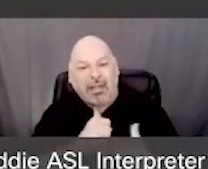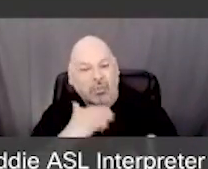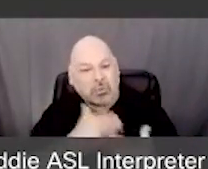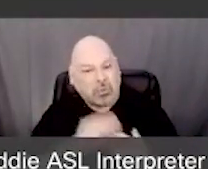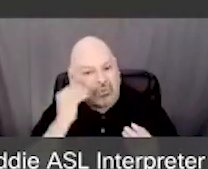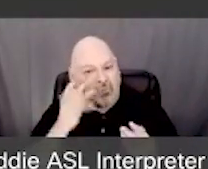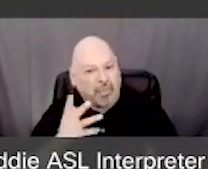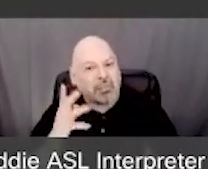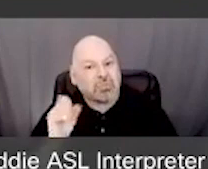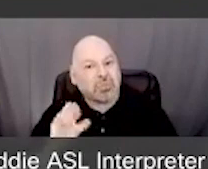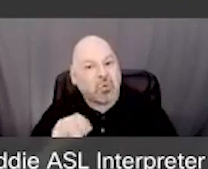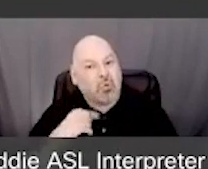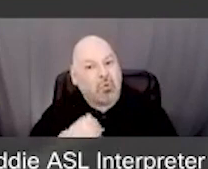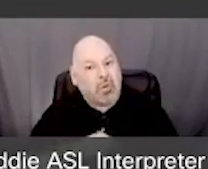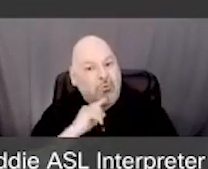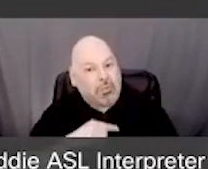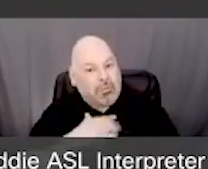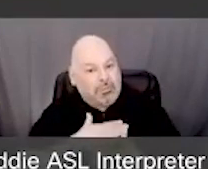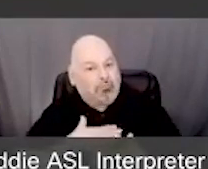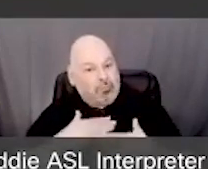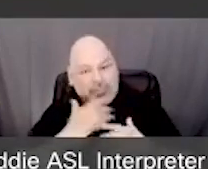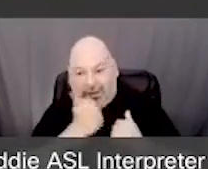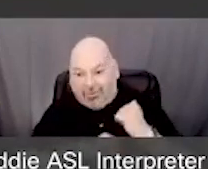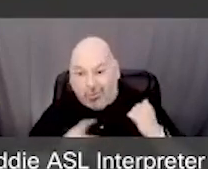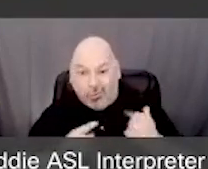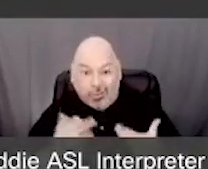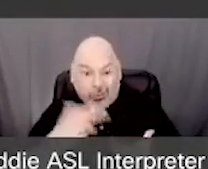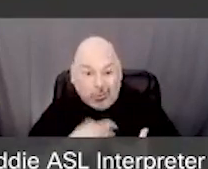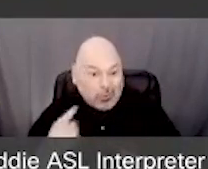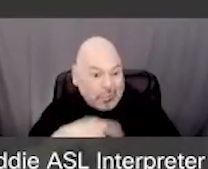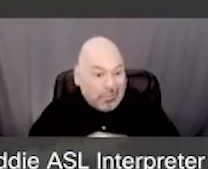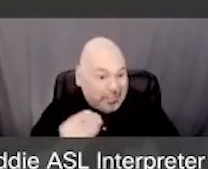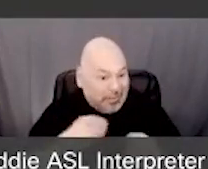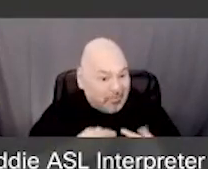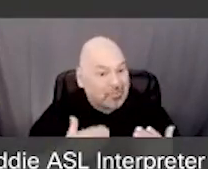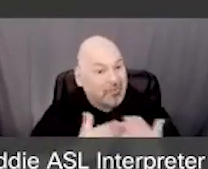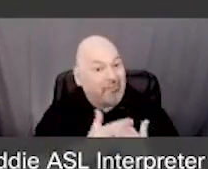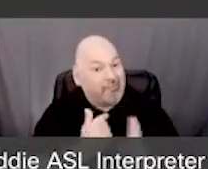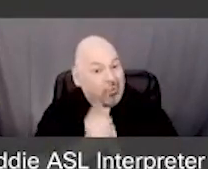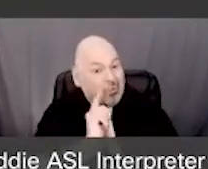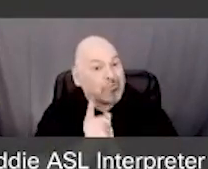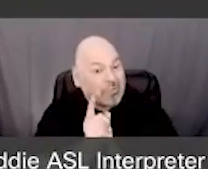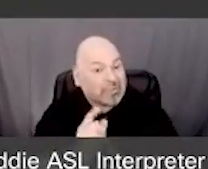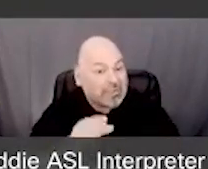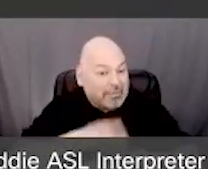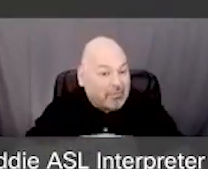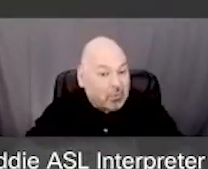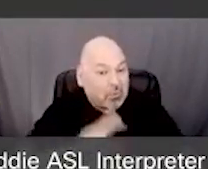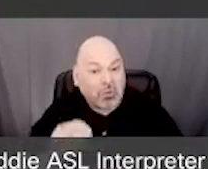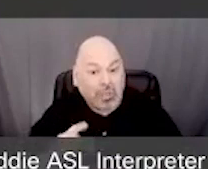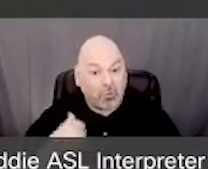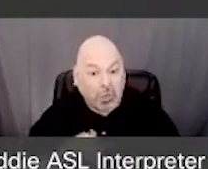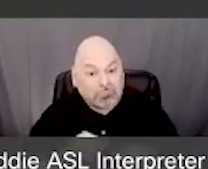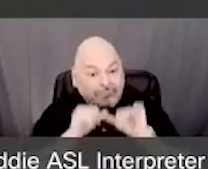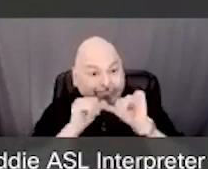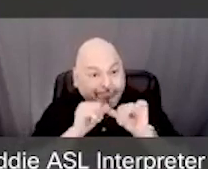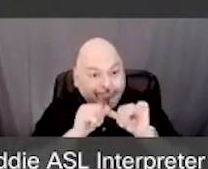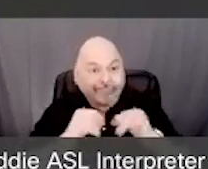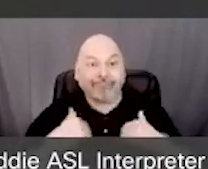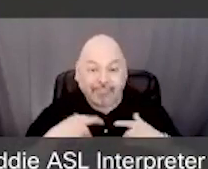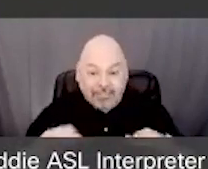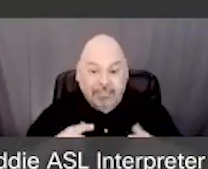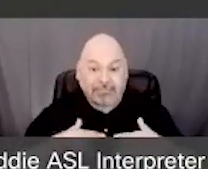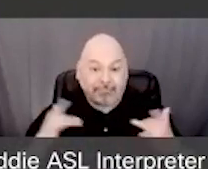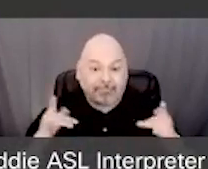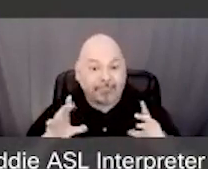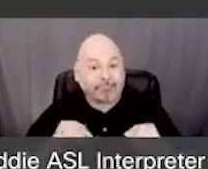And so we really appreciate everyone joining us and giving us a few minutes of your afternoon. And we will continue to have these events